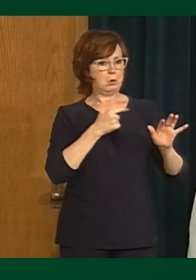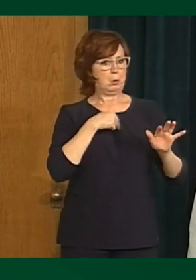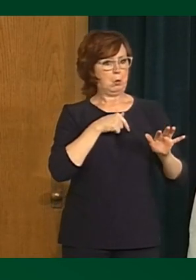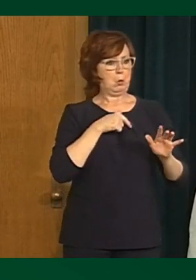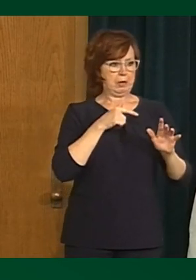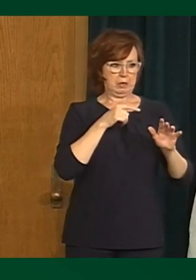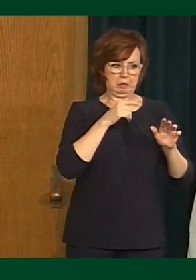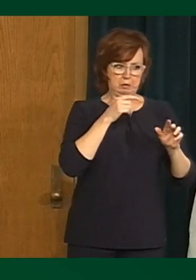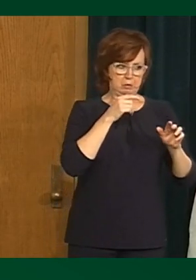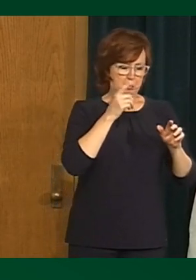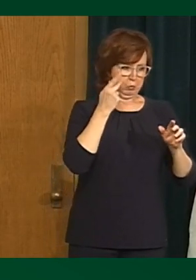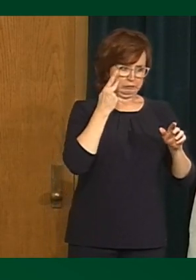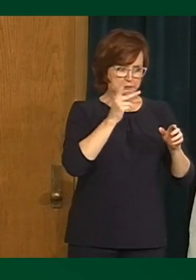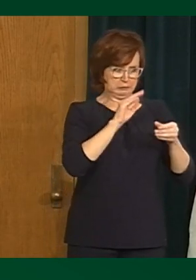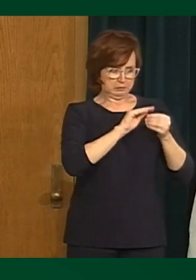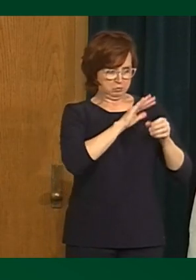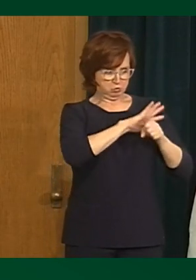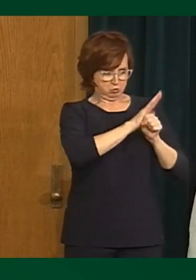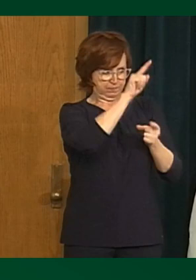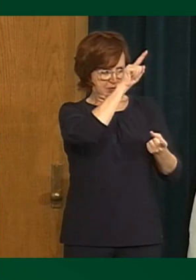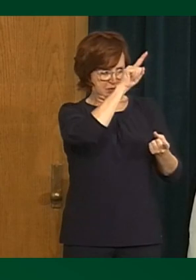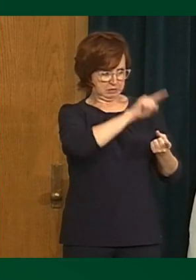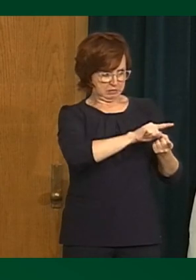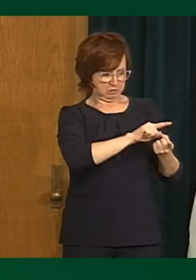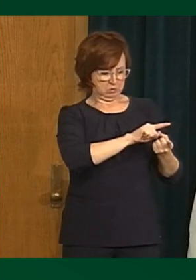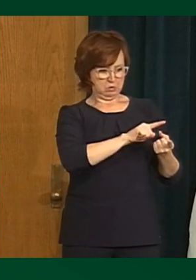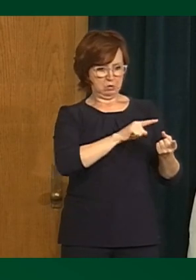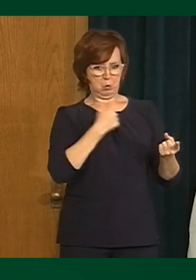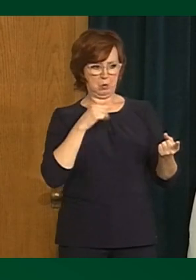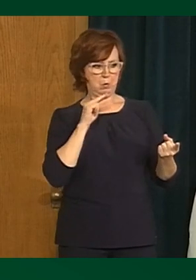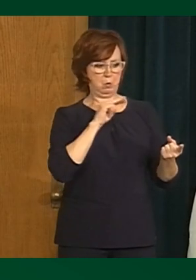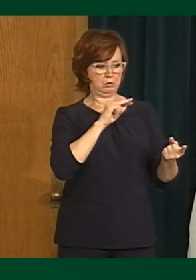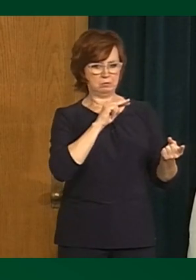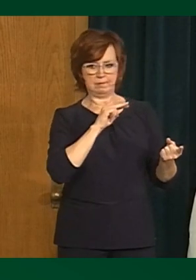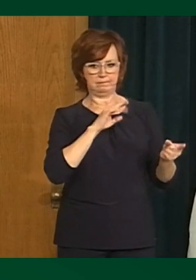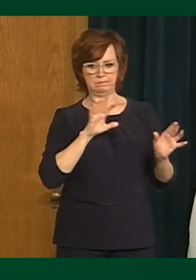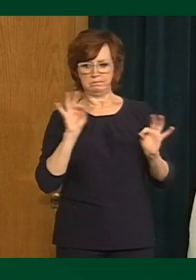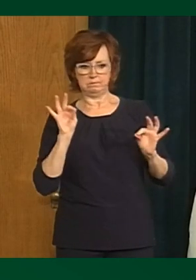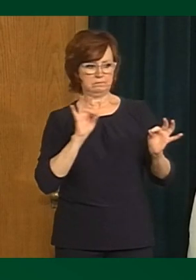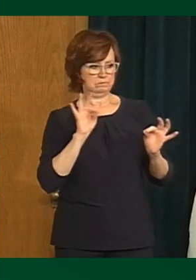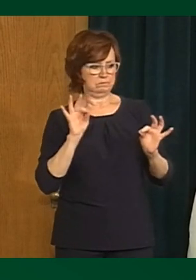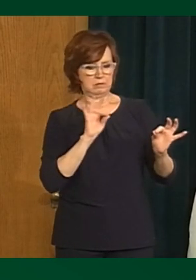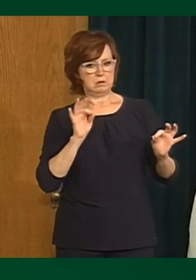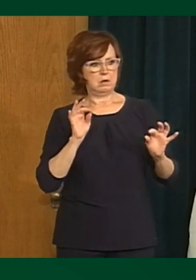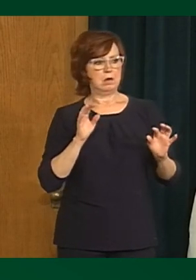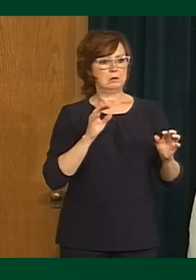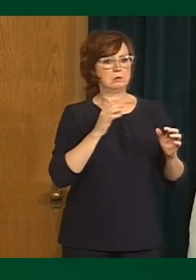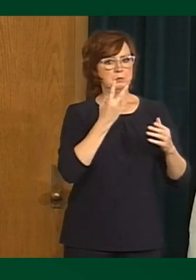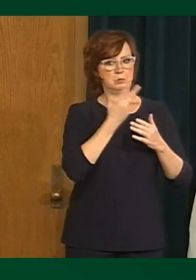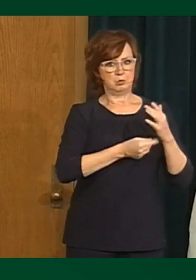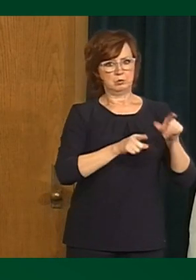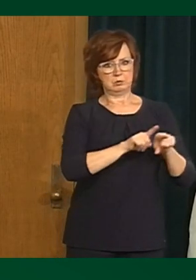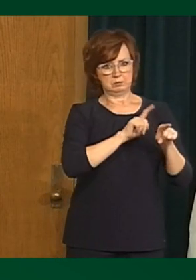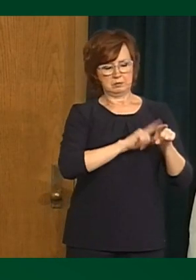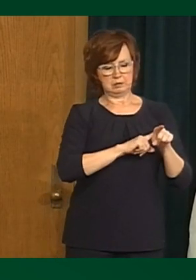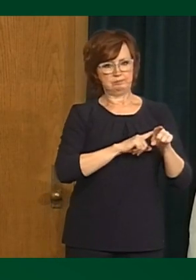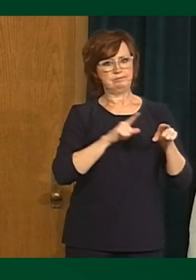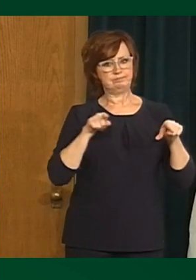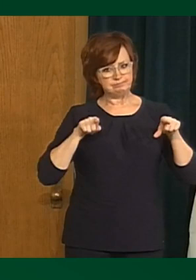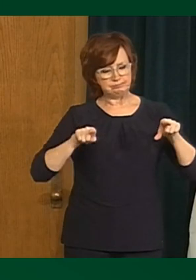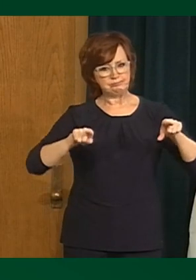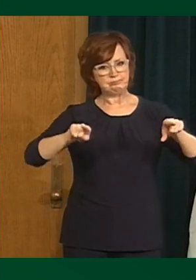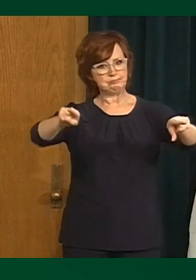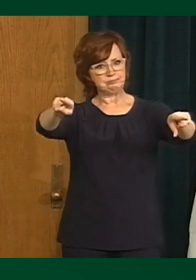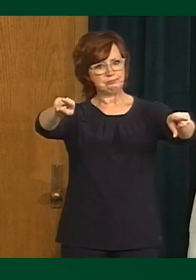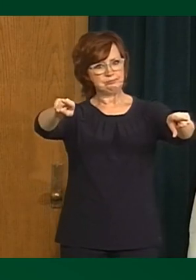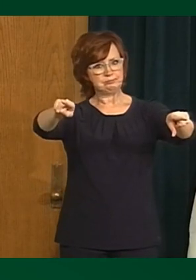the COVID-19 infection curve here in the province, but it's necessary for us to be very